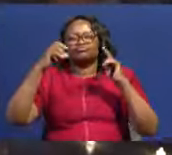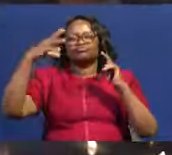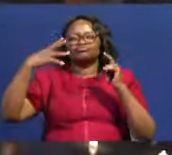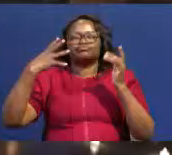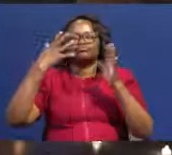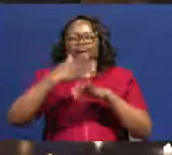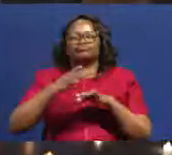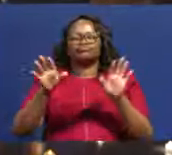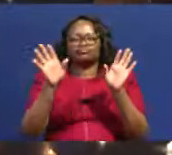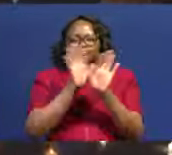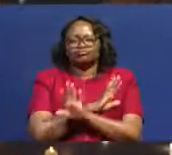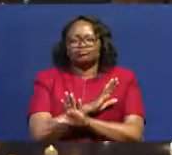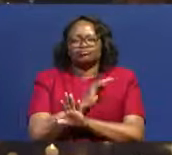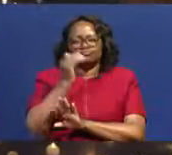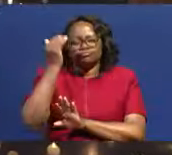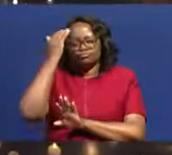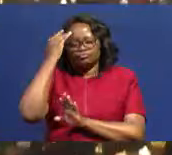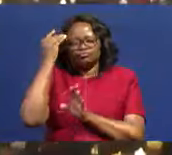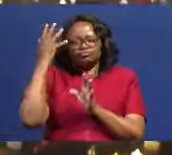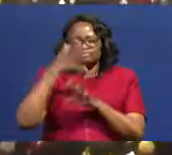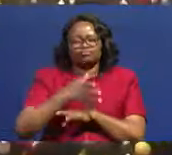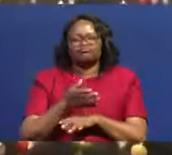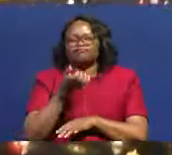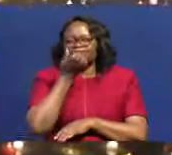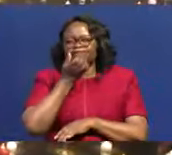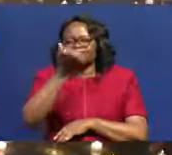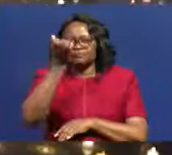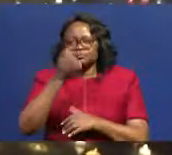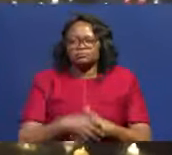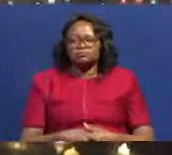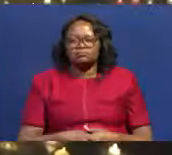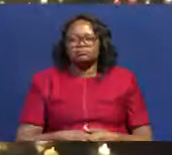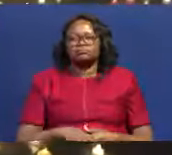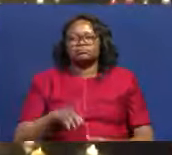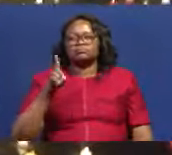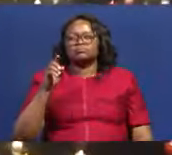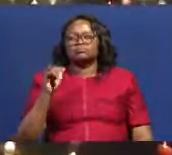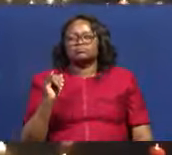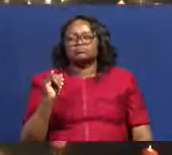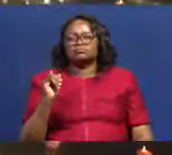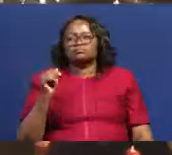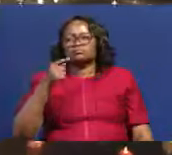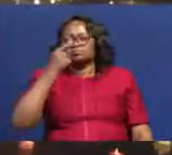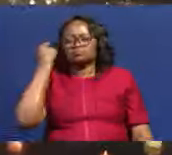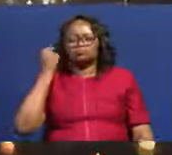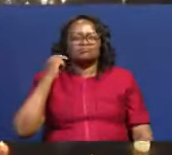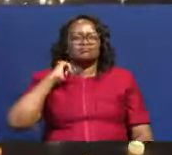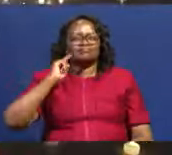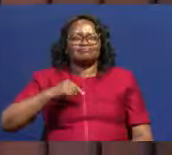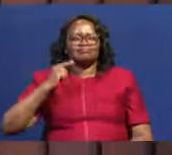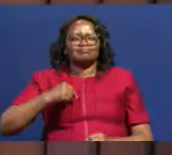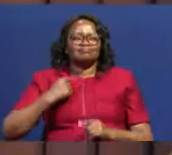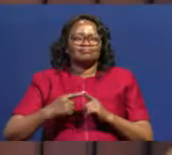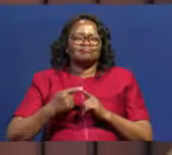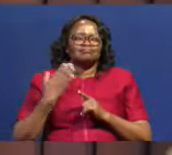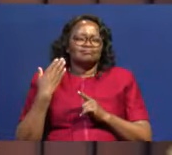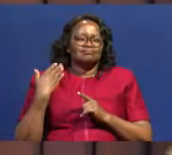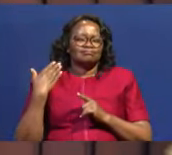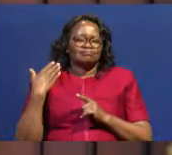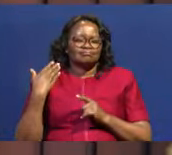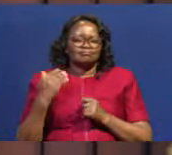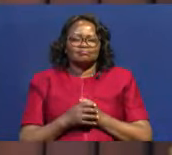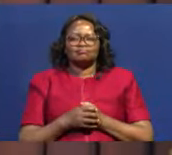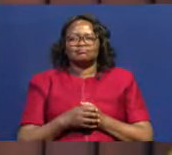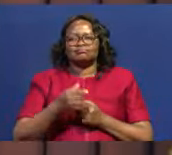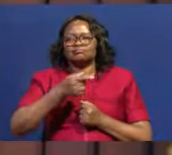darkness, knowledge over ignorance. Diwali originated thousands of years ago. Lord Ram, due